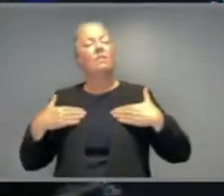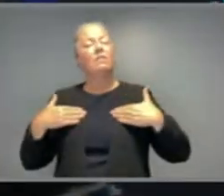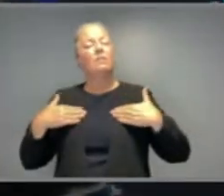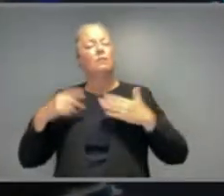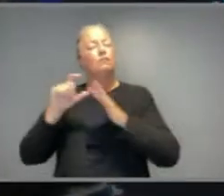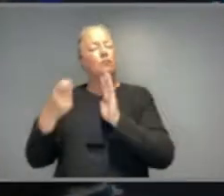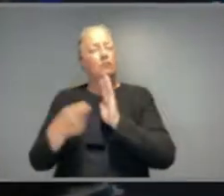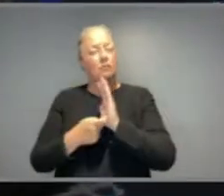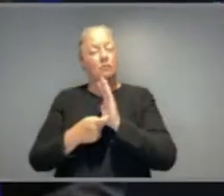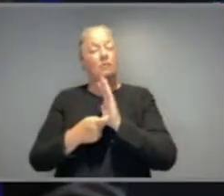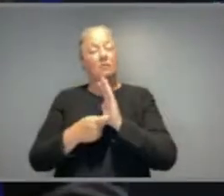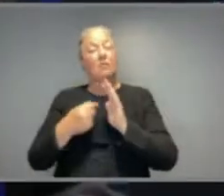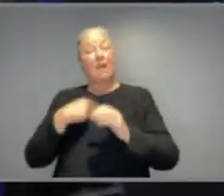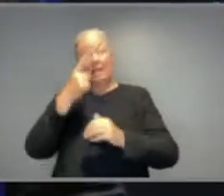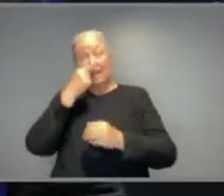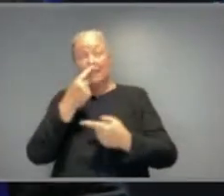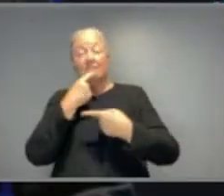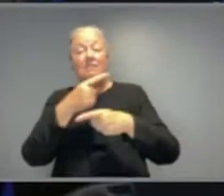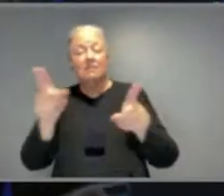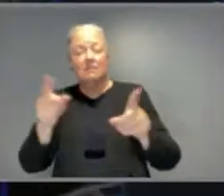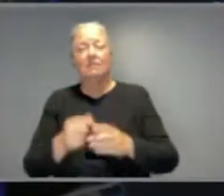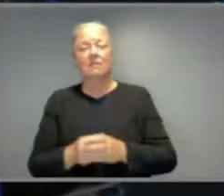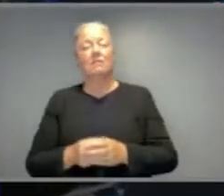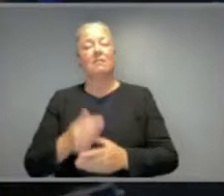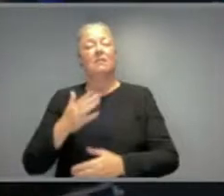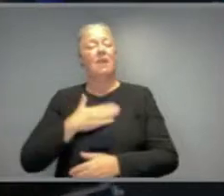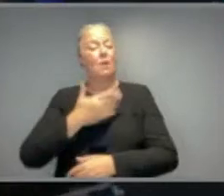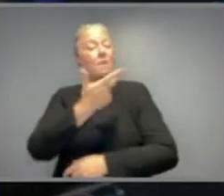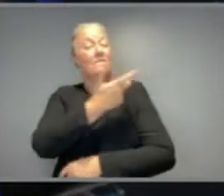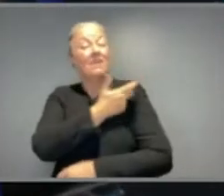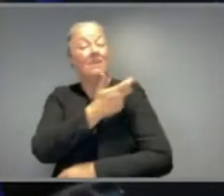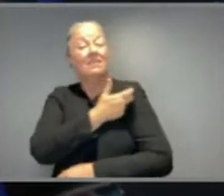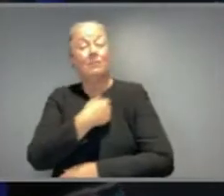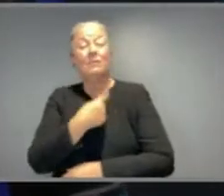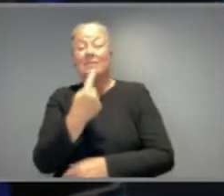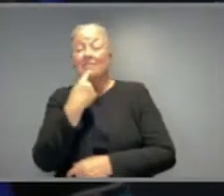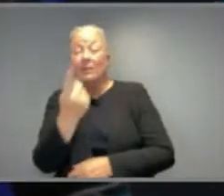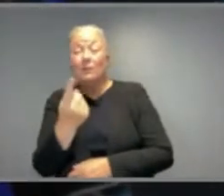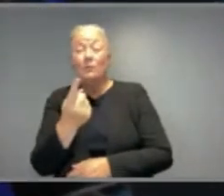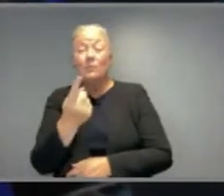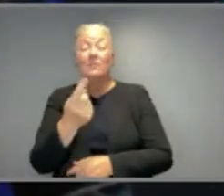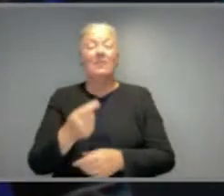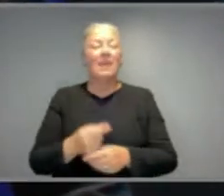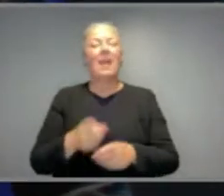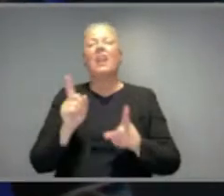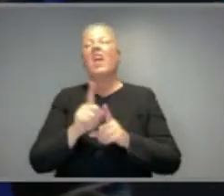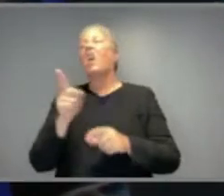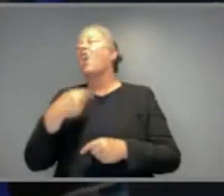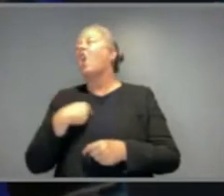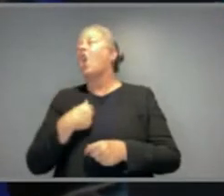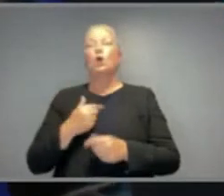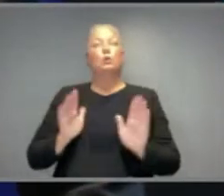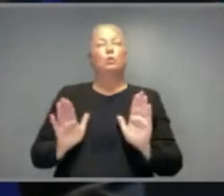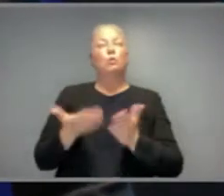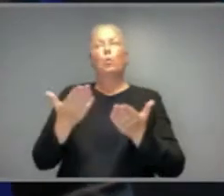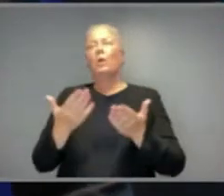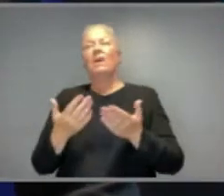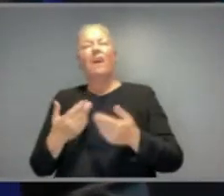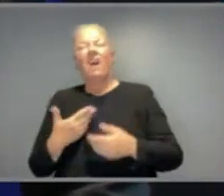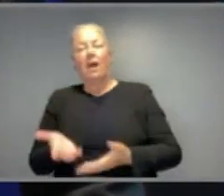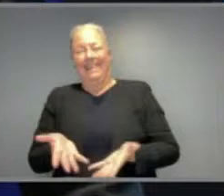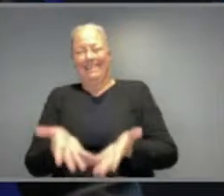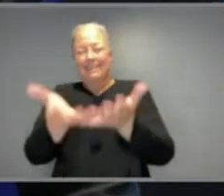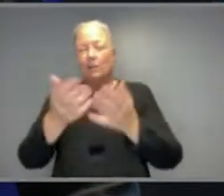the vaccines that we're asking Australians to take, we didn't cut any corners. We didn't rush them through